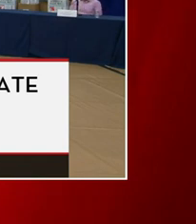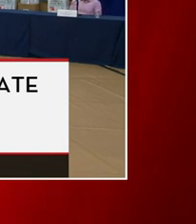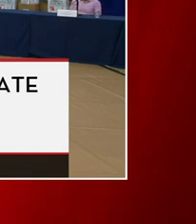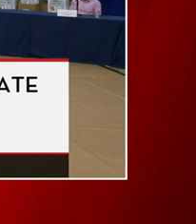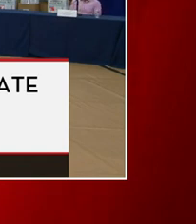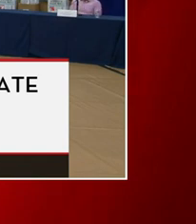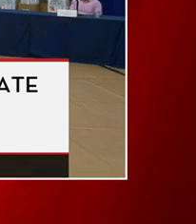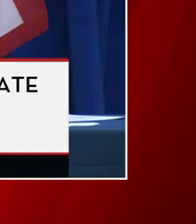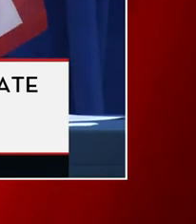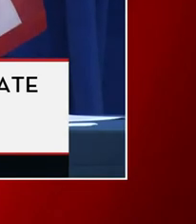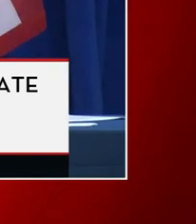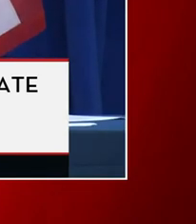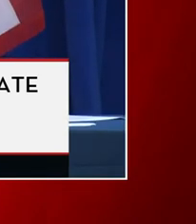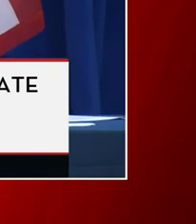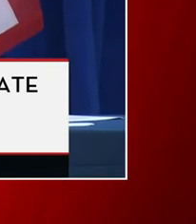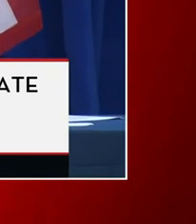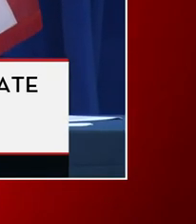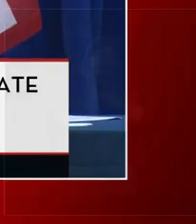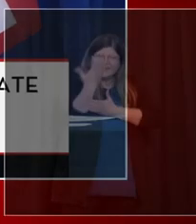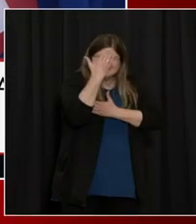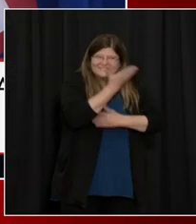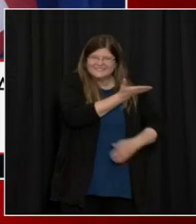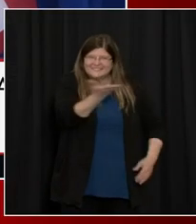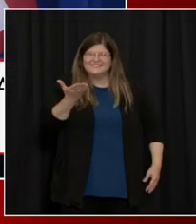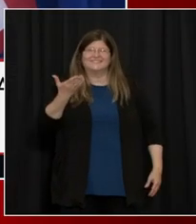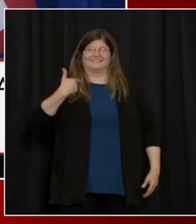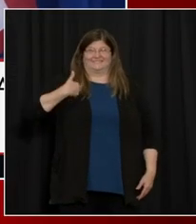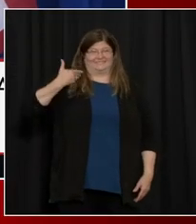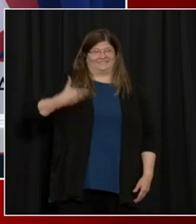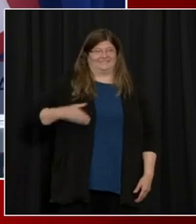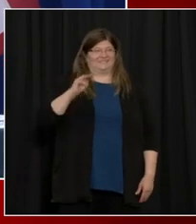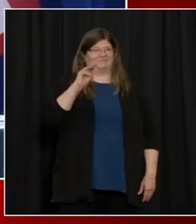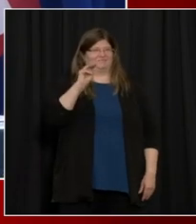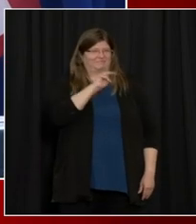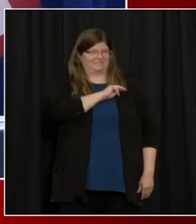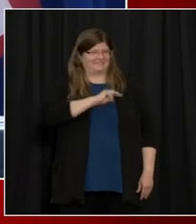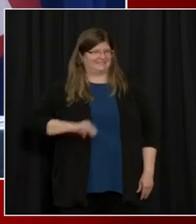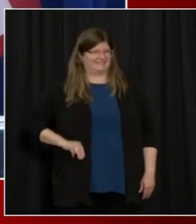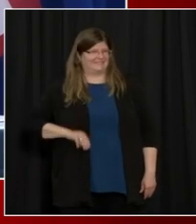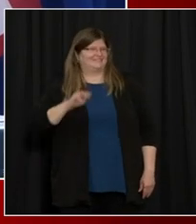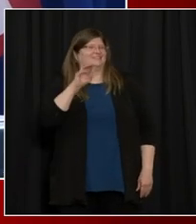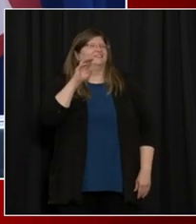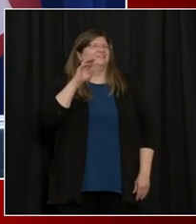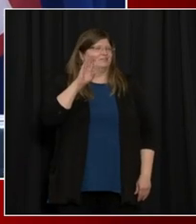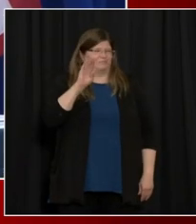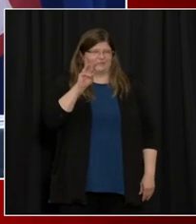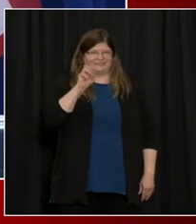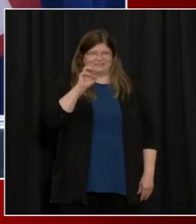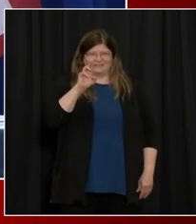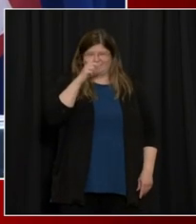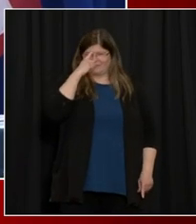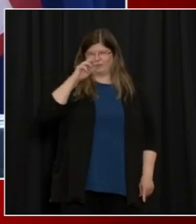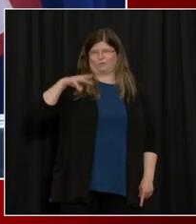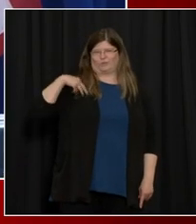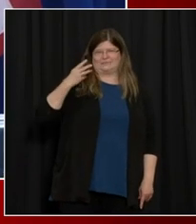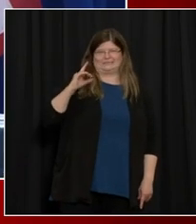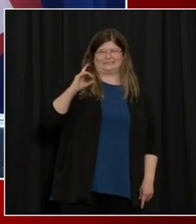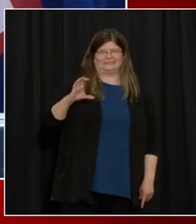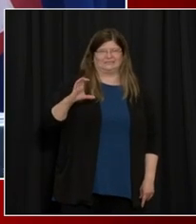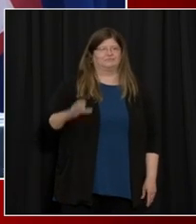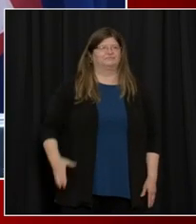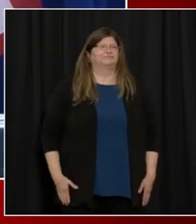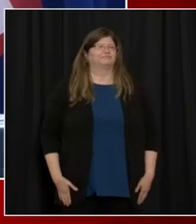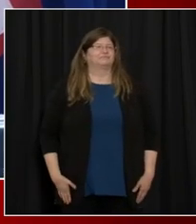Good morning, everybody. I'm Muriel Bowser. I'm the mayor of Washington, D.C. Today, I'm providing a very brief update on